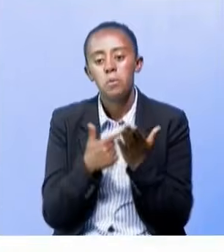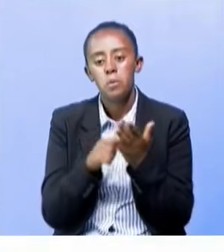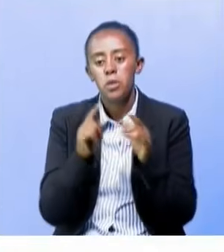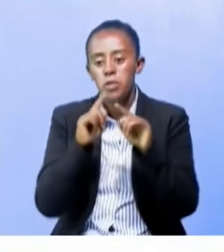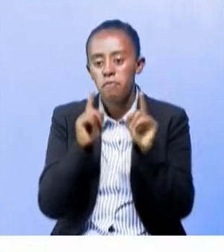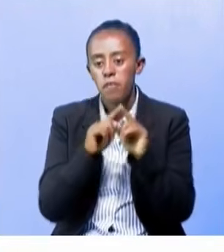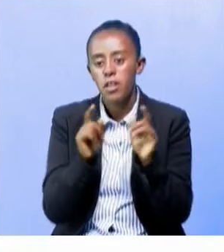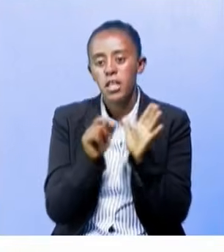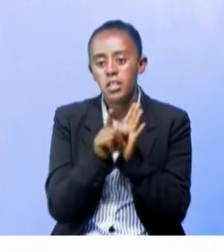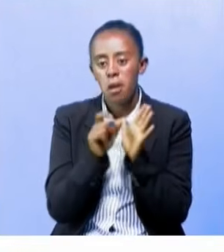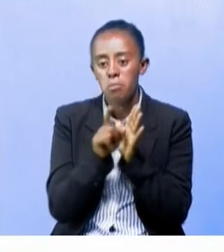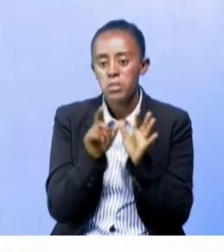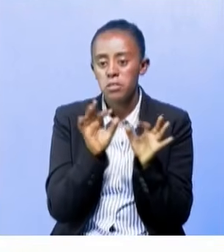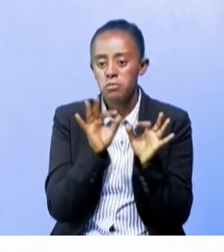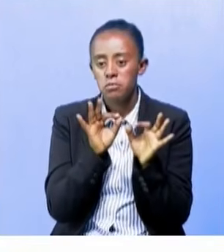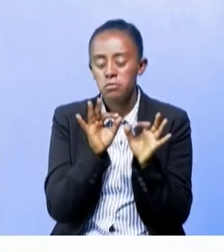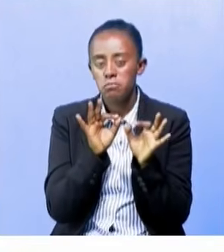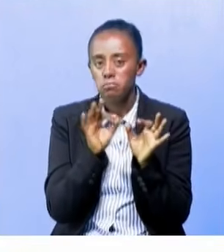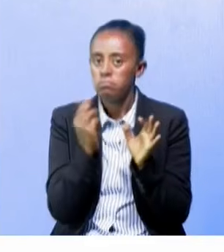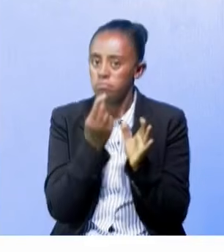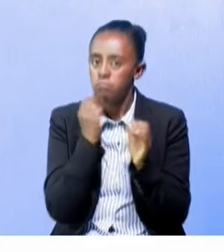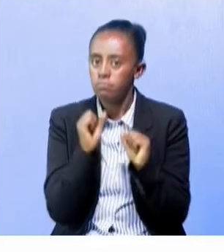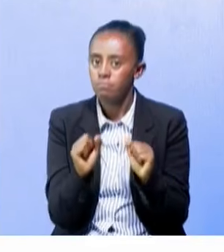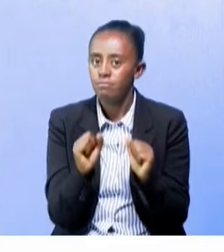different examples.